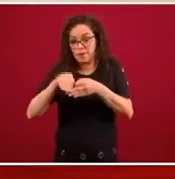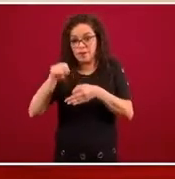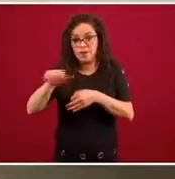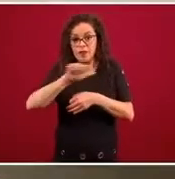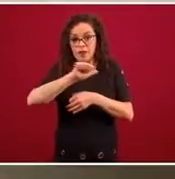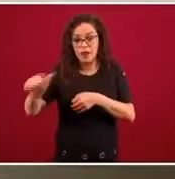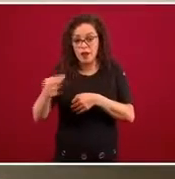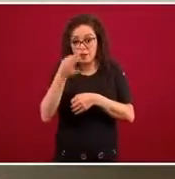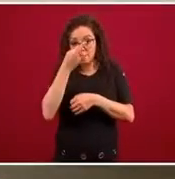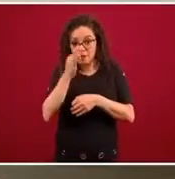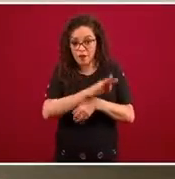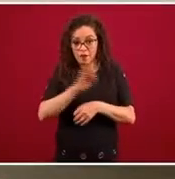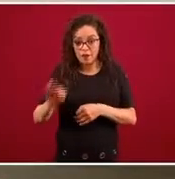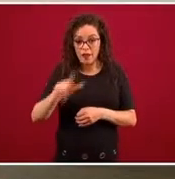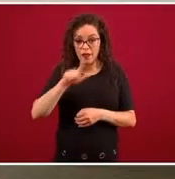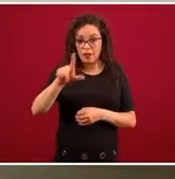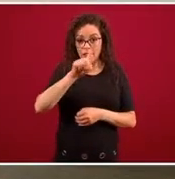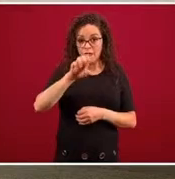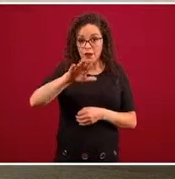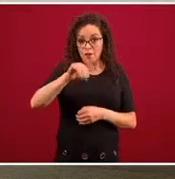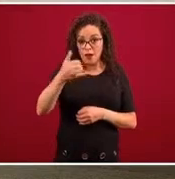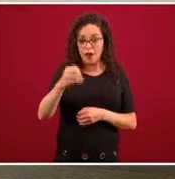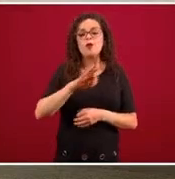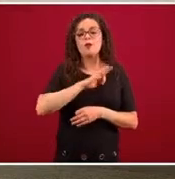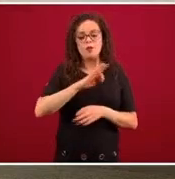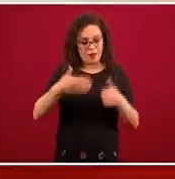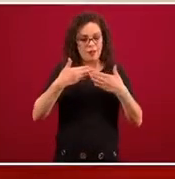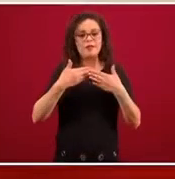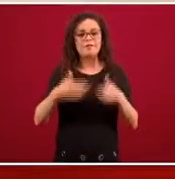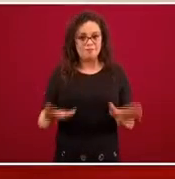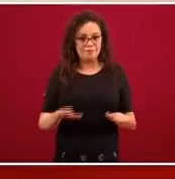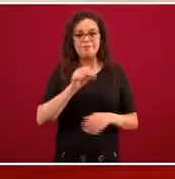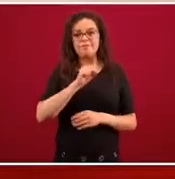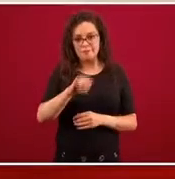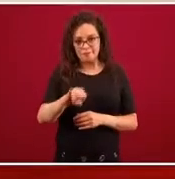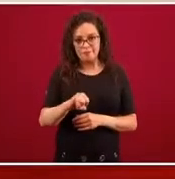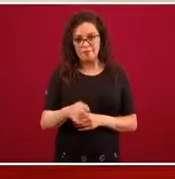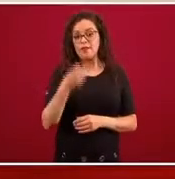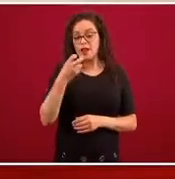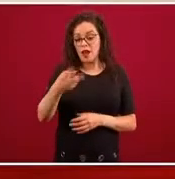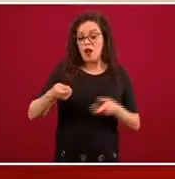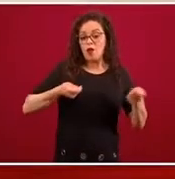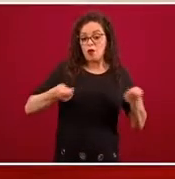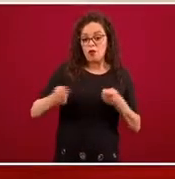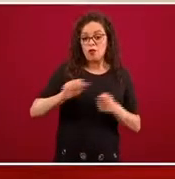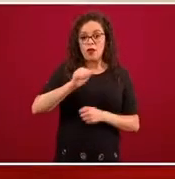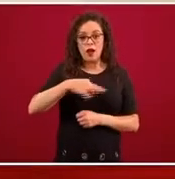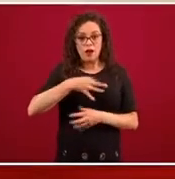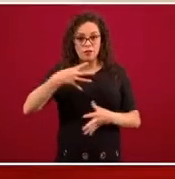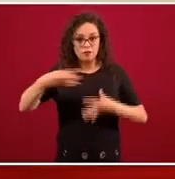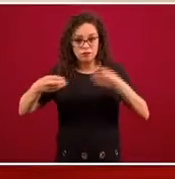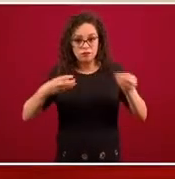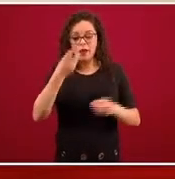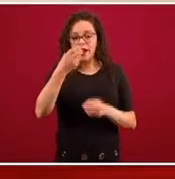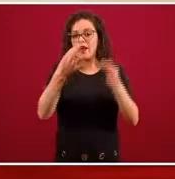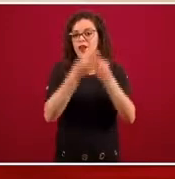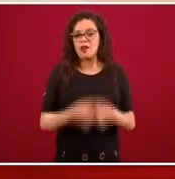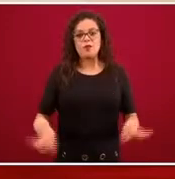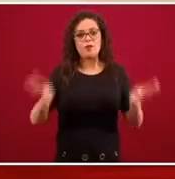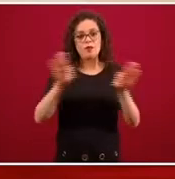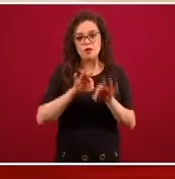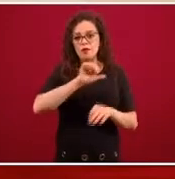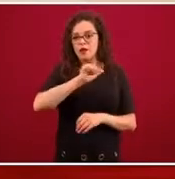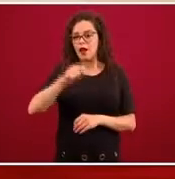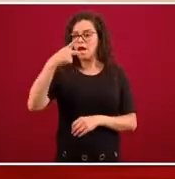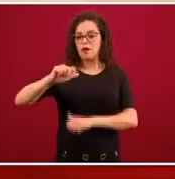there, and vice versa. So it really depends on the quality of control. This is